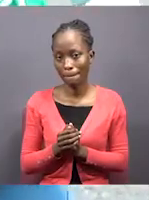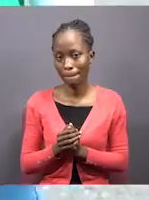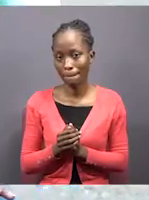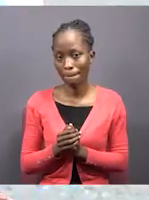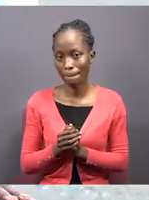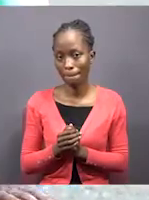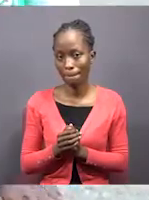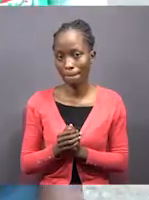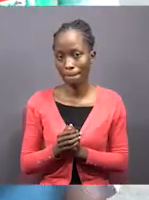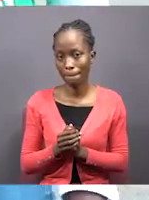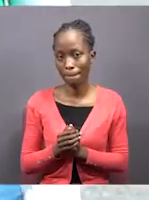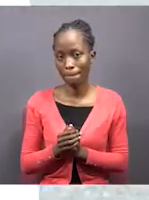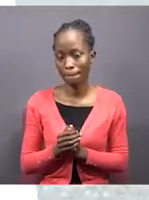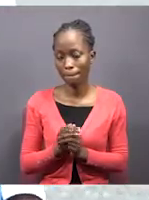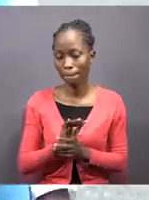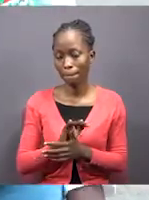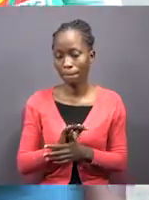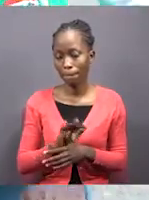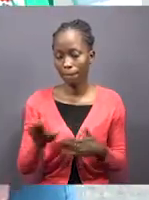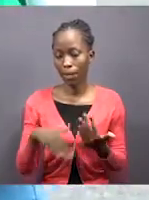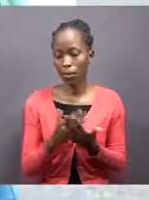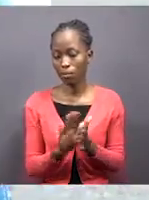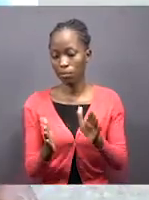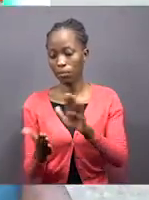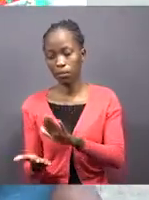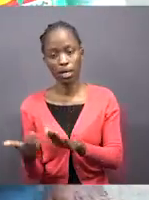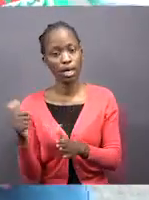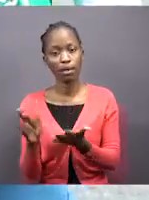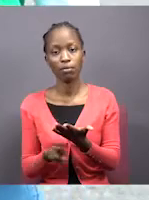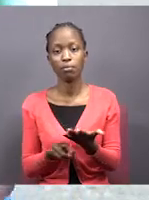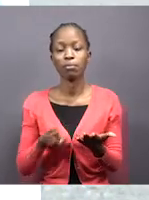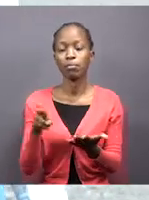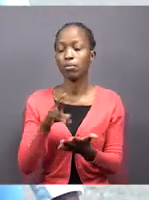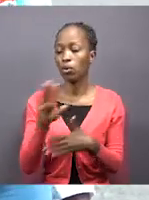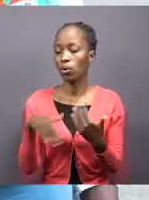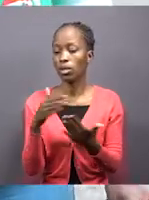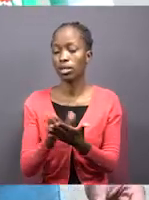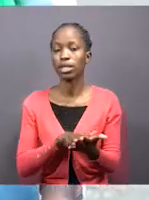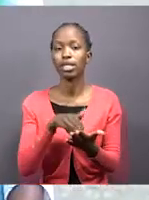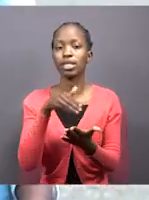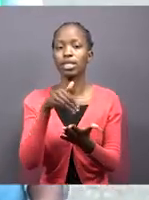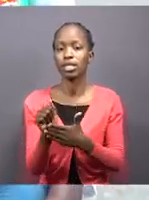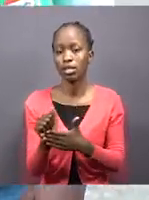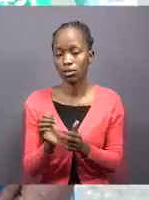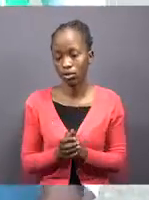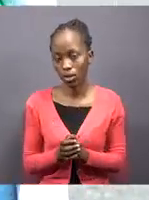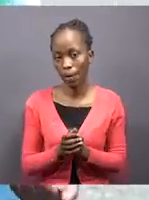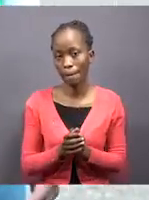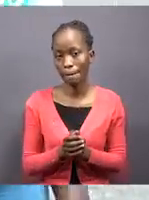and they lay there, never to rise again, extinguished, snuffed like a wick.